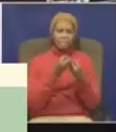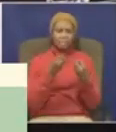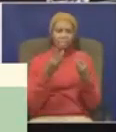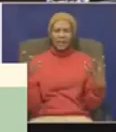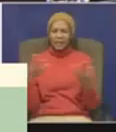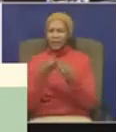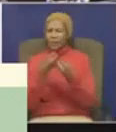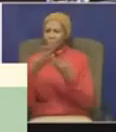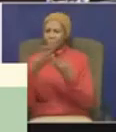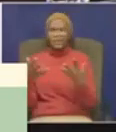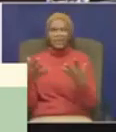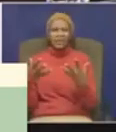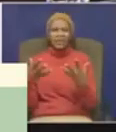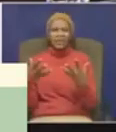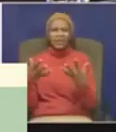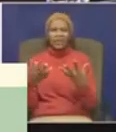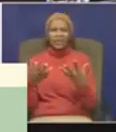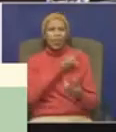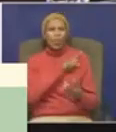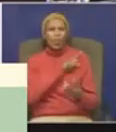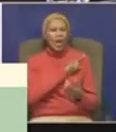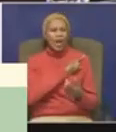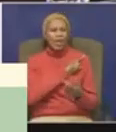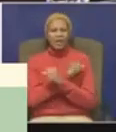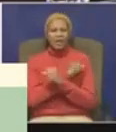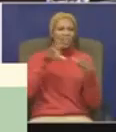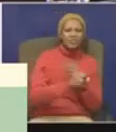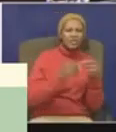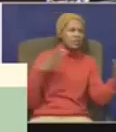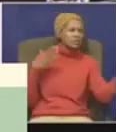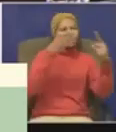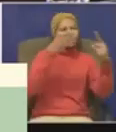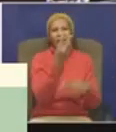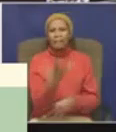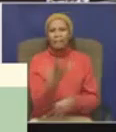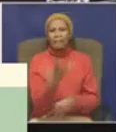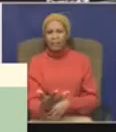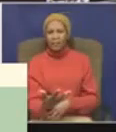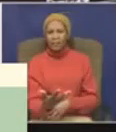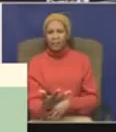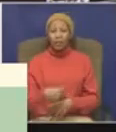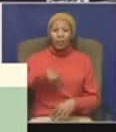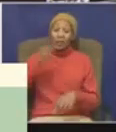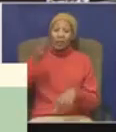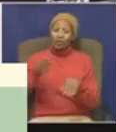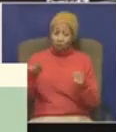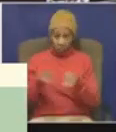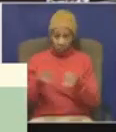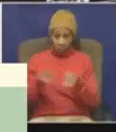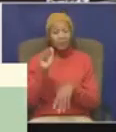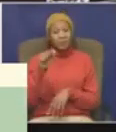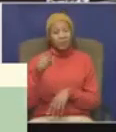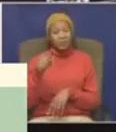country why we have not been able to reach our targets. And these are things that we do need to correct, because in some